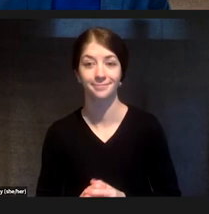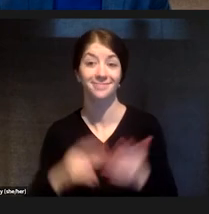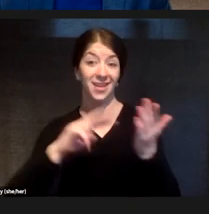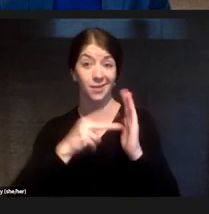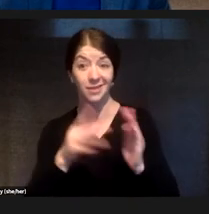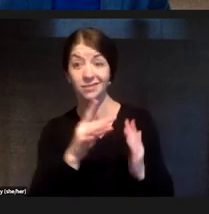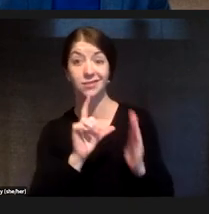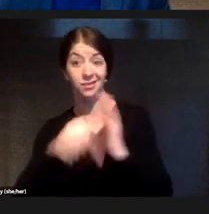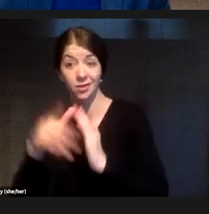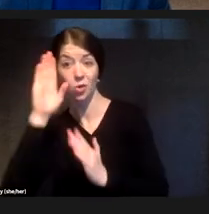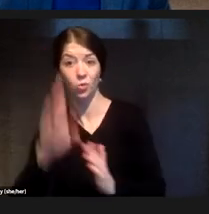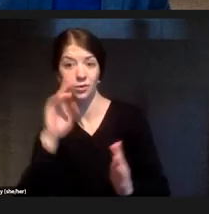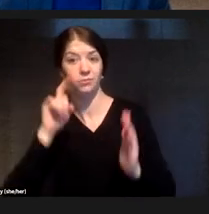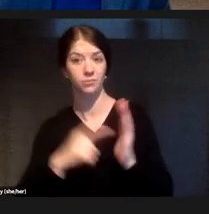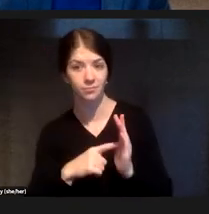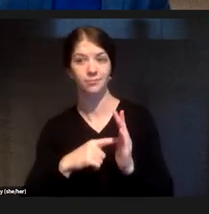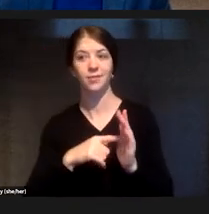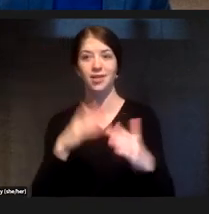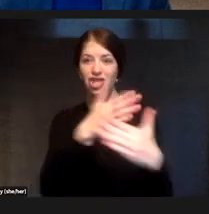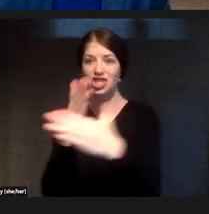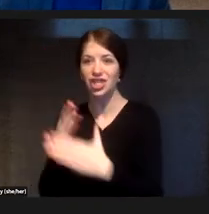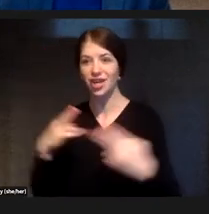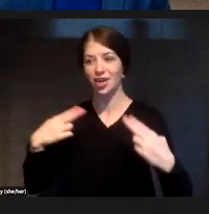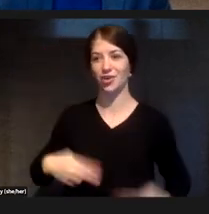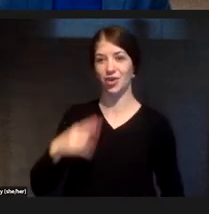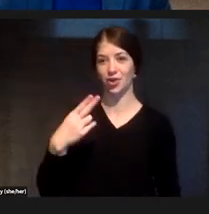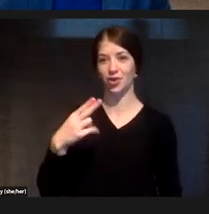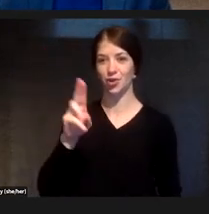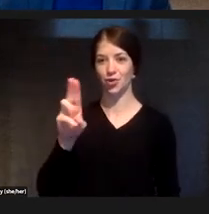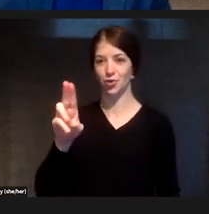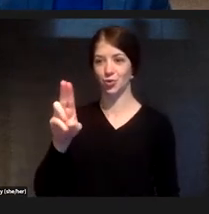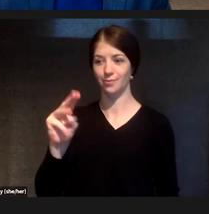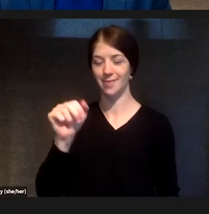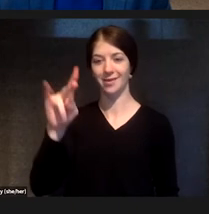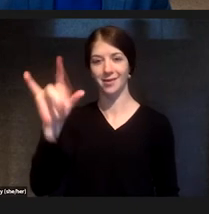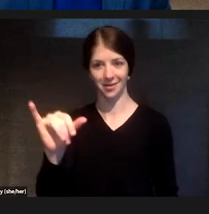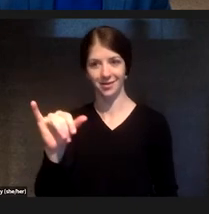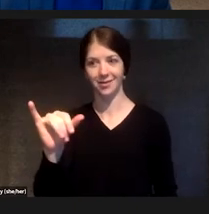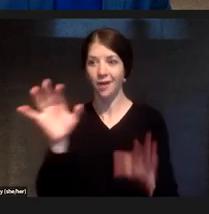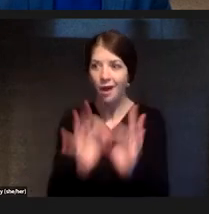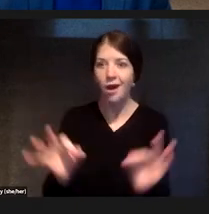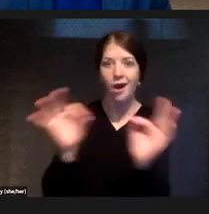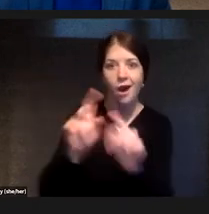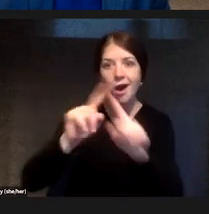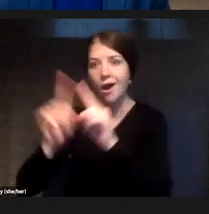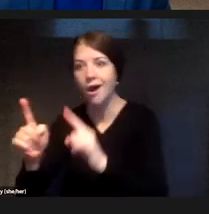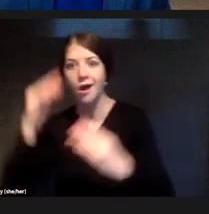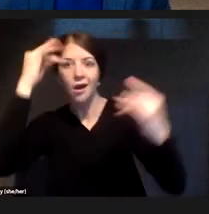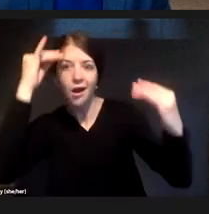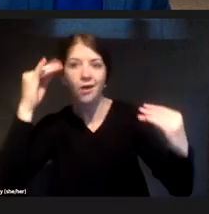shared humanity in everyone that we interact with and see the importance of different sets of opinions and thoughts and